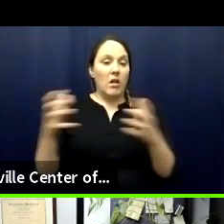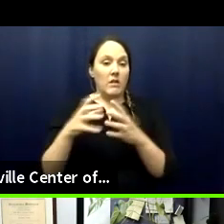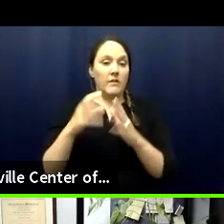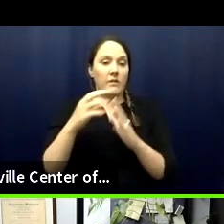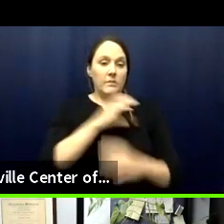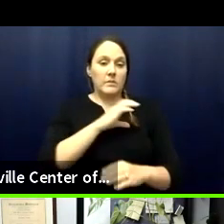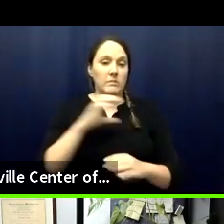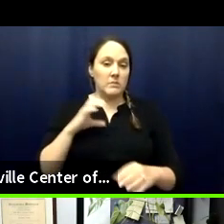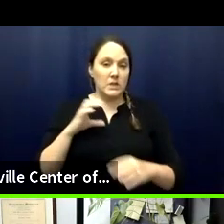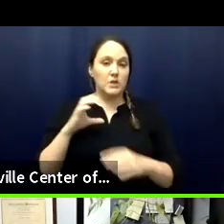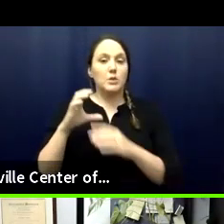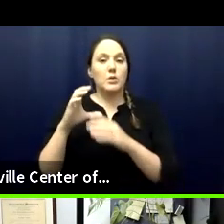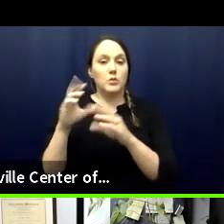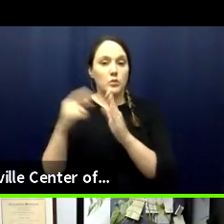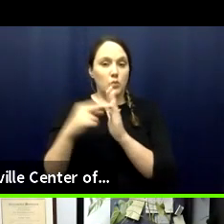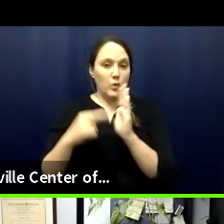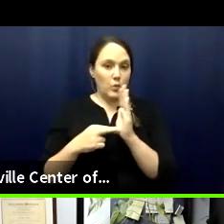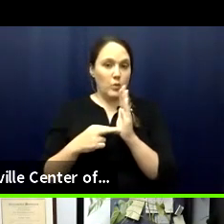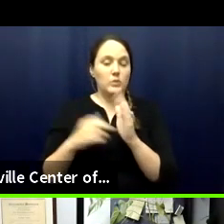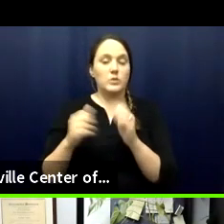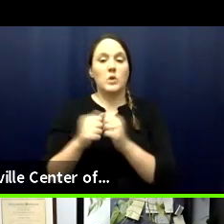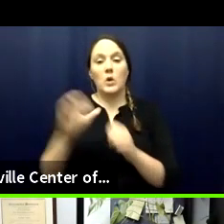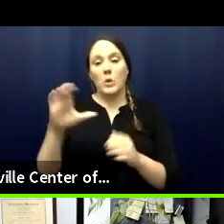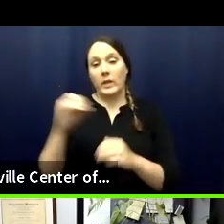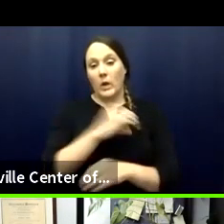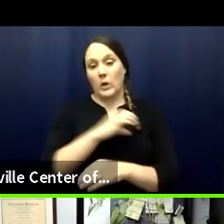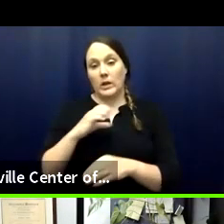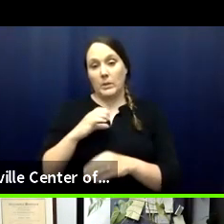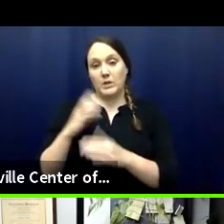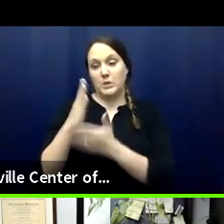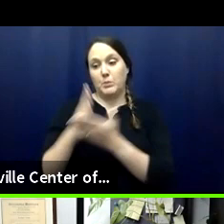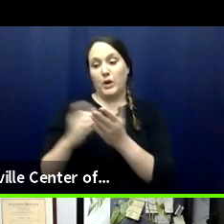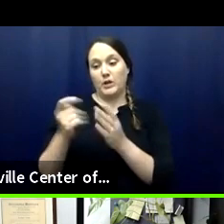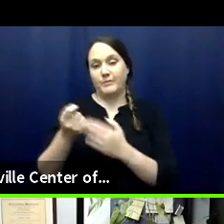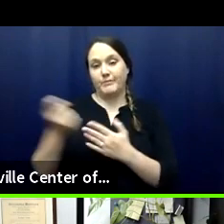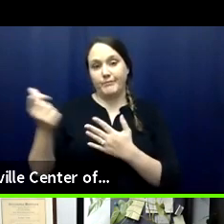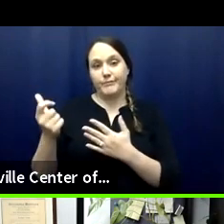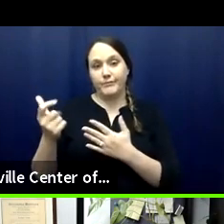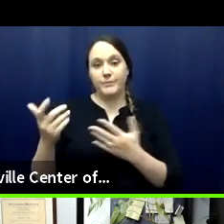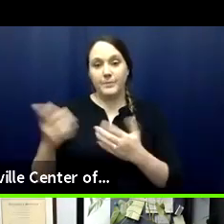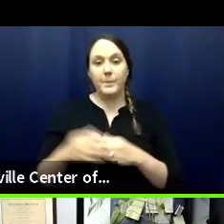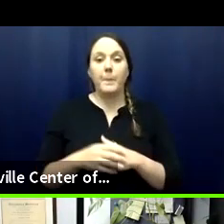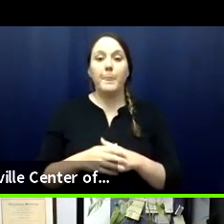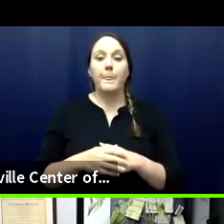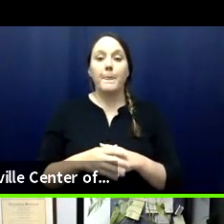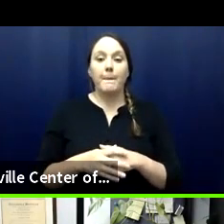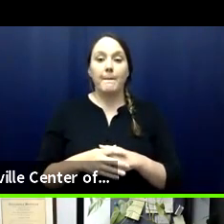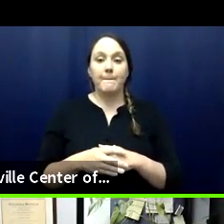rules with the county commission parts taken out essentially. And